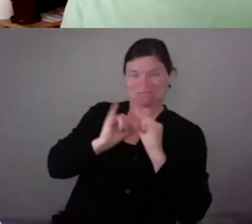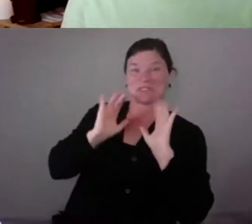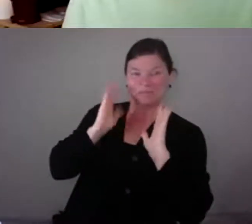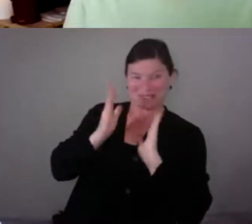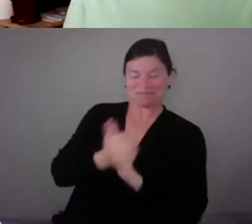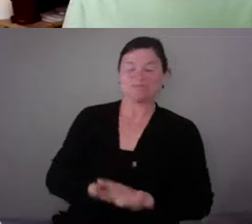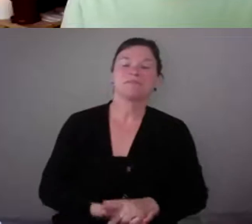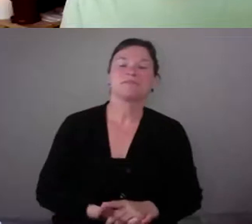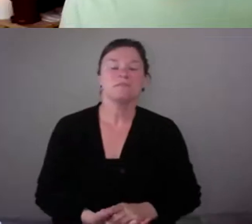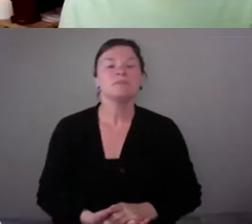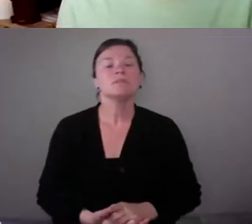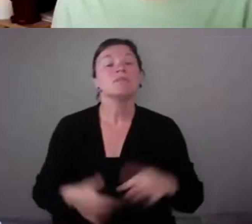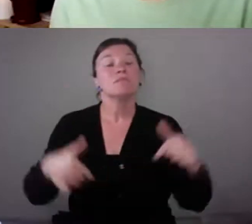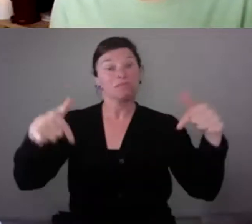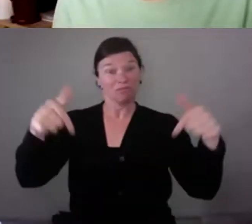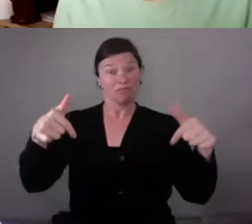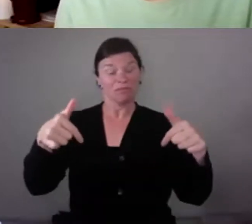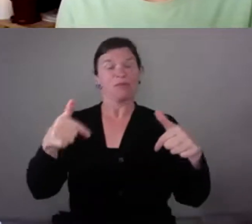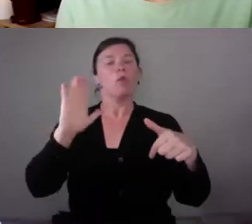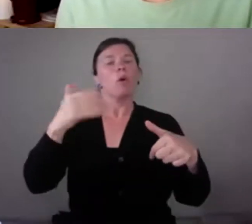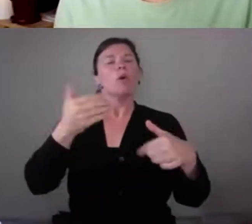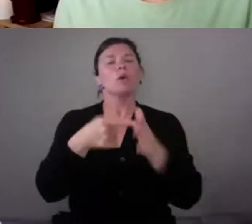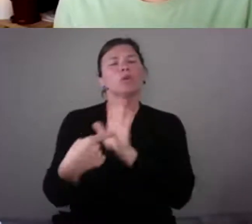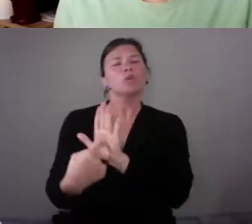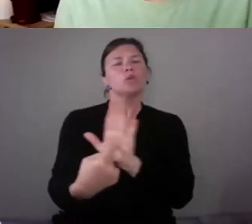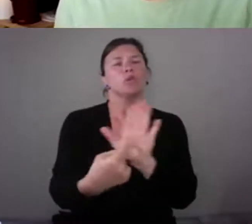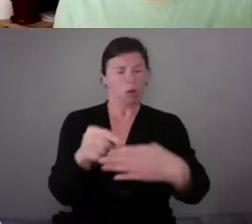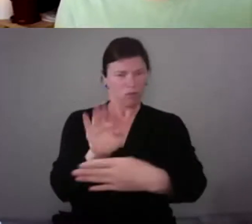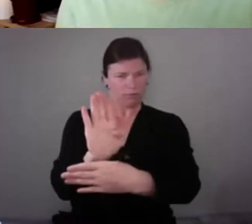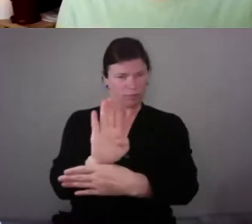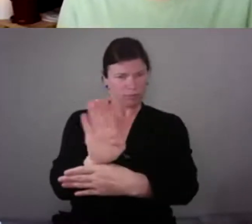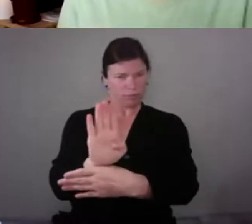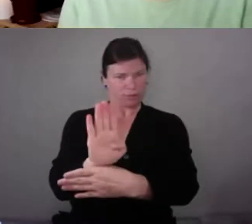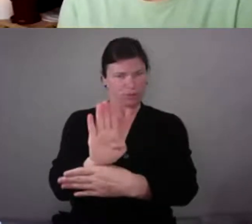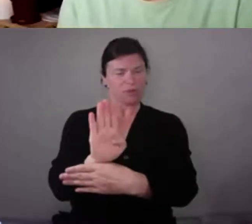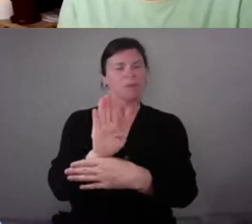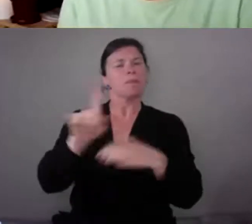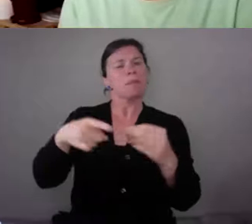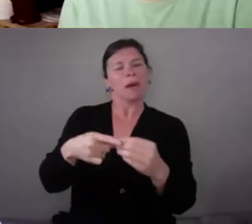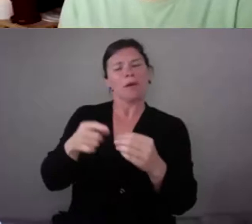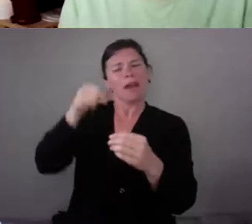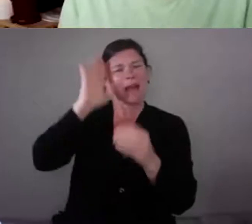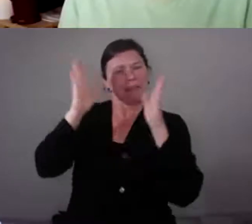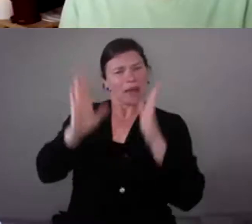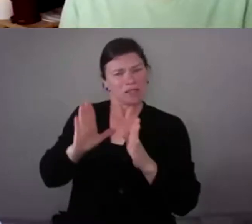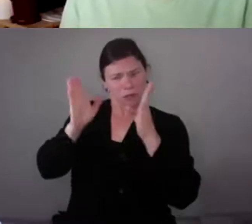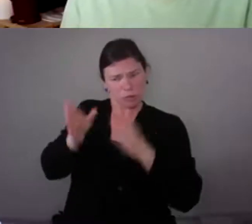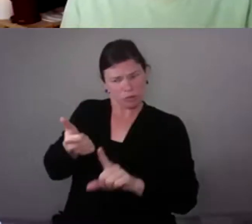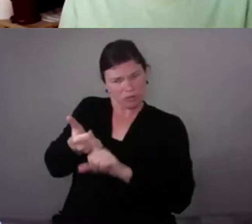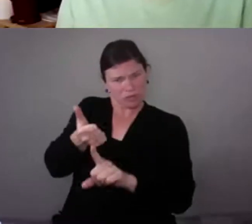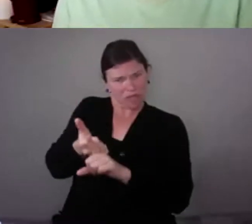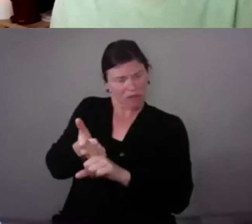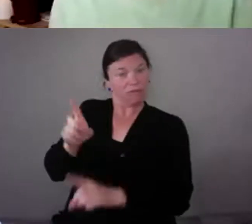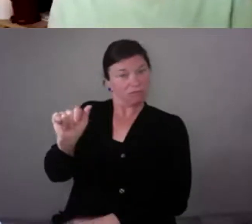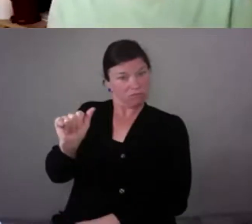We will be closing each day with a pre-recorded interview with Alaskan advocates sharing their personal stories. And we will